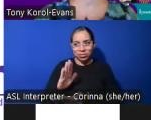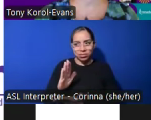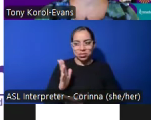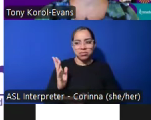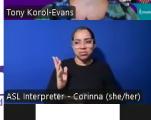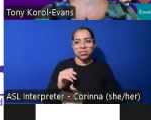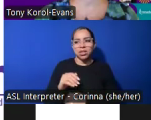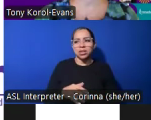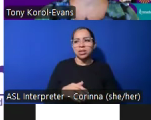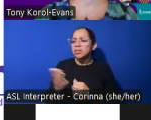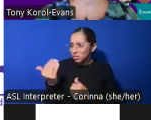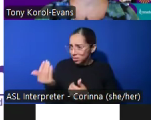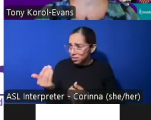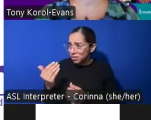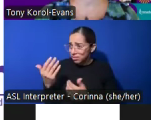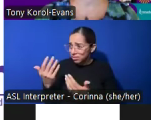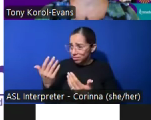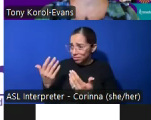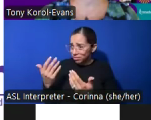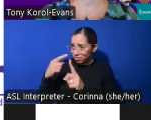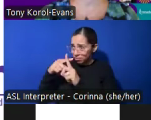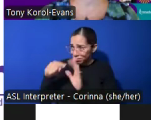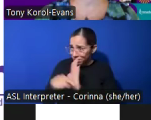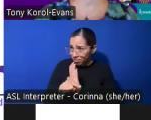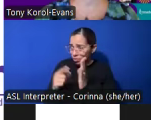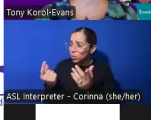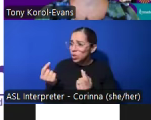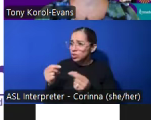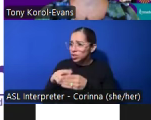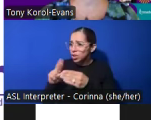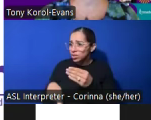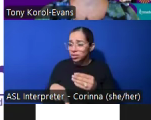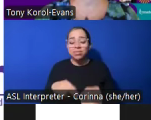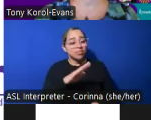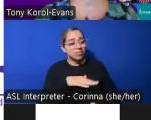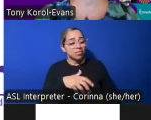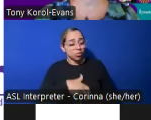What were the results? Alicia, the pregnancy test is positive.